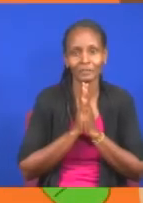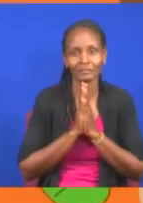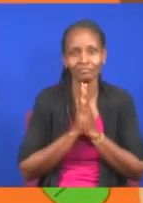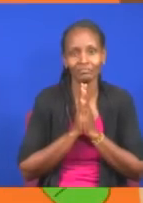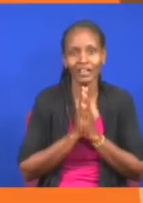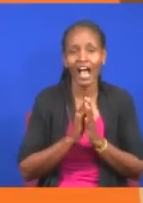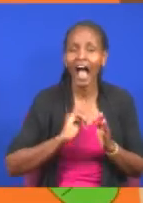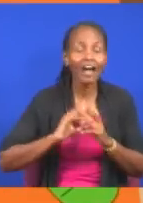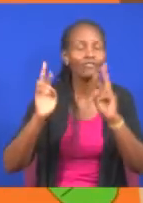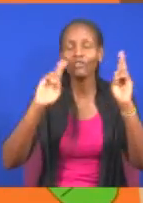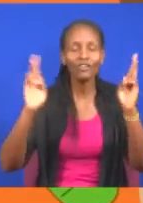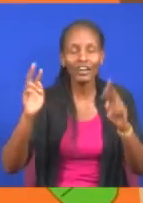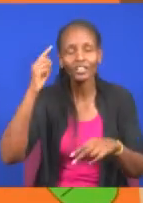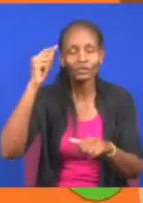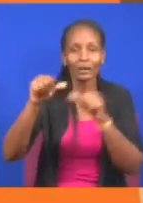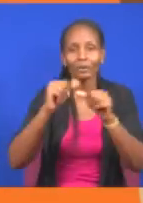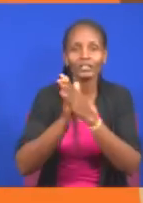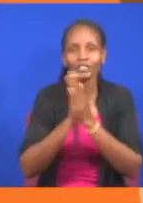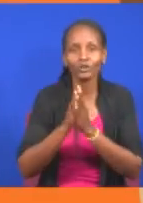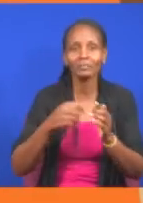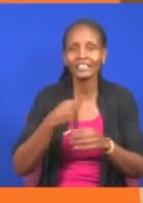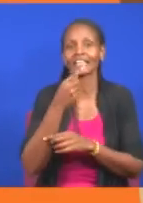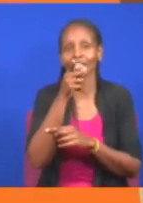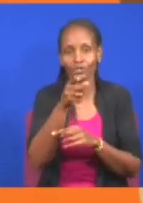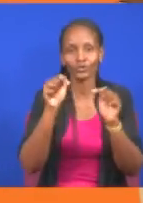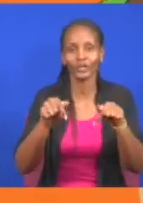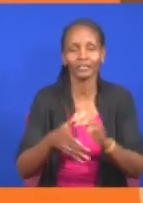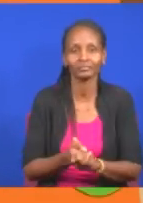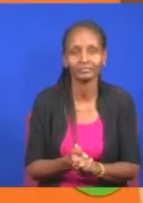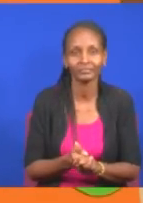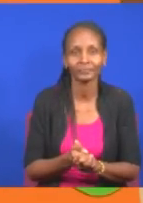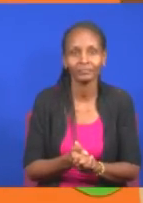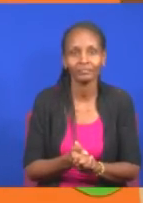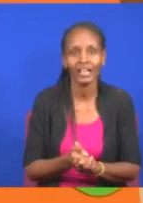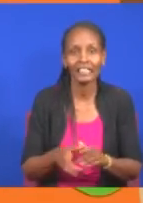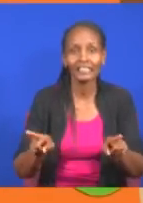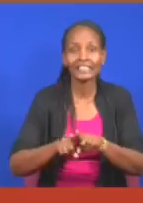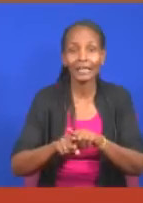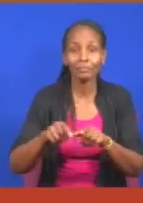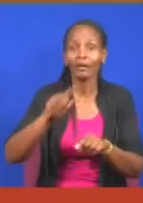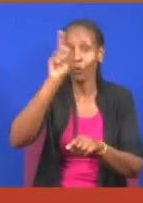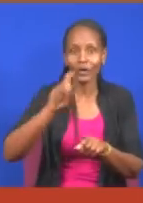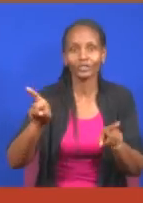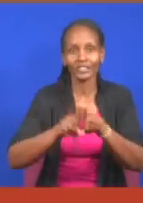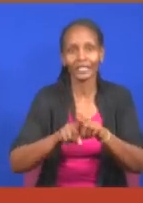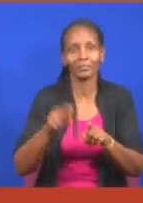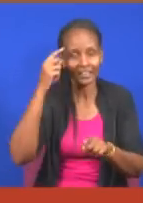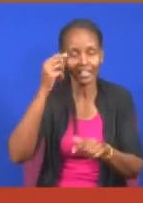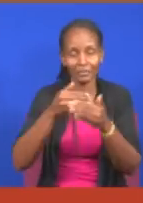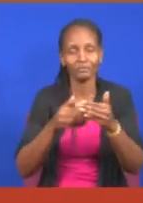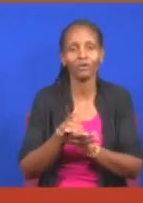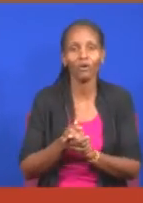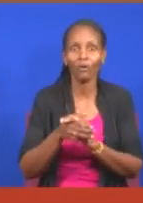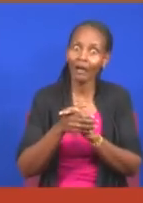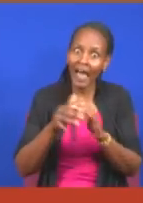I have already thought about the story that I am going to tell you today. And I have thought about the question too. Wow, that